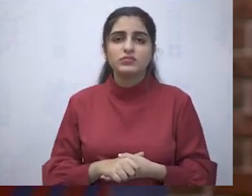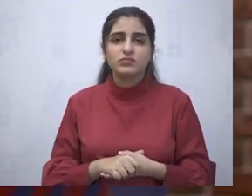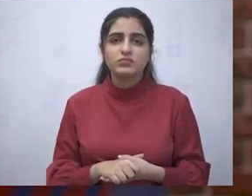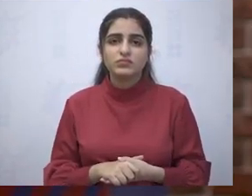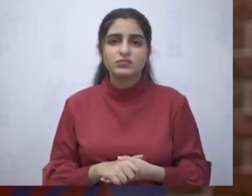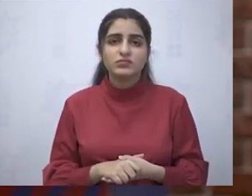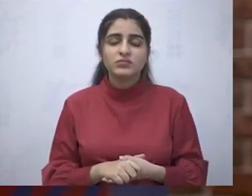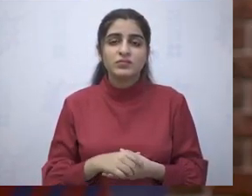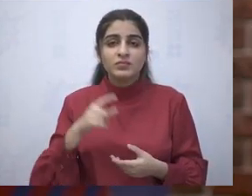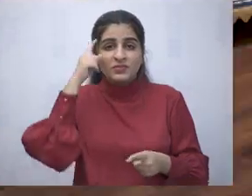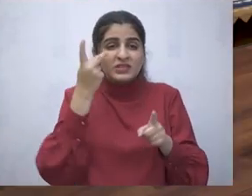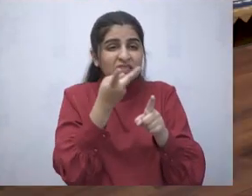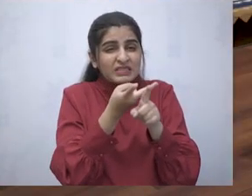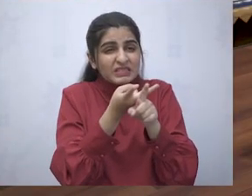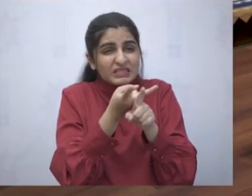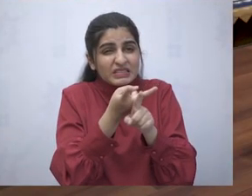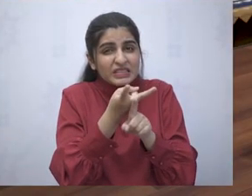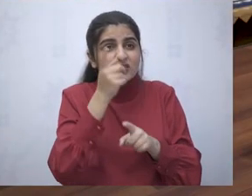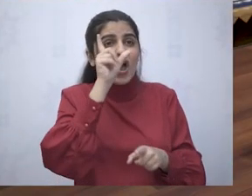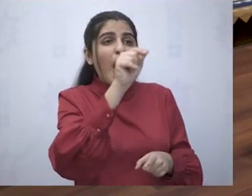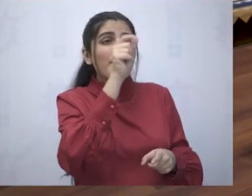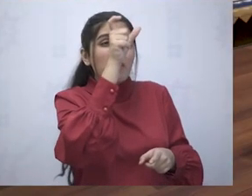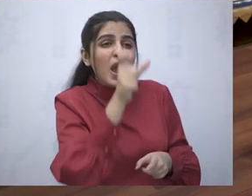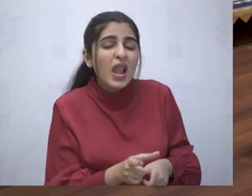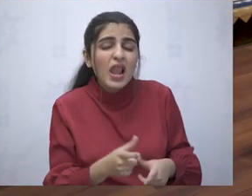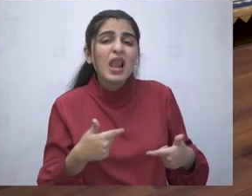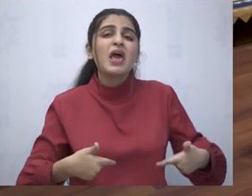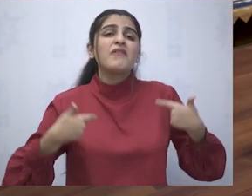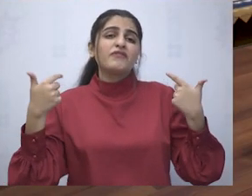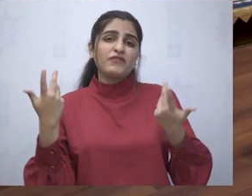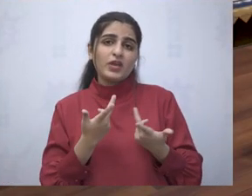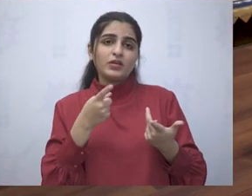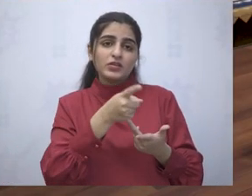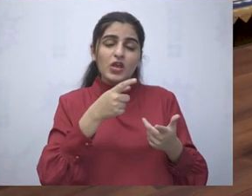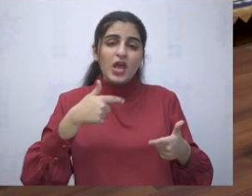superficial. By being forced to recognize